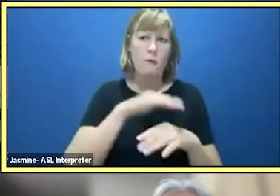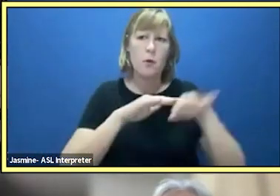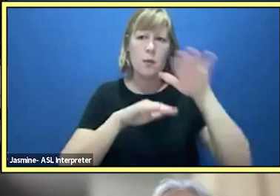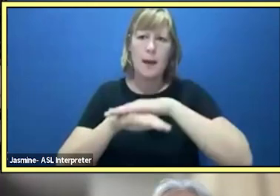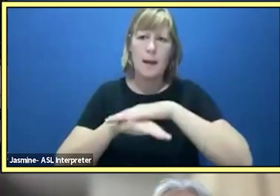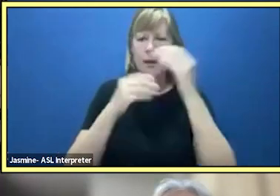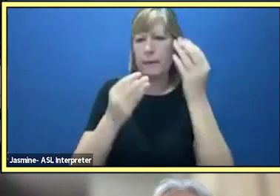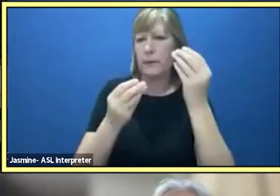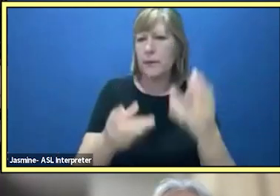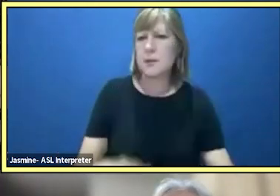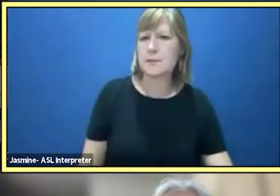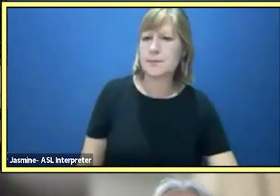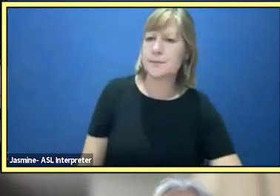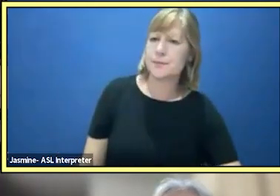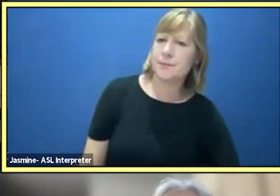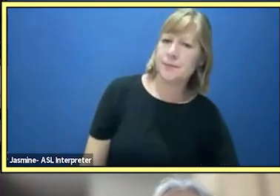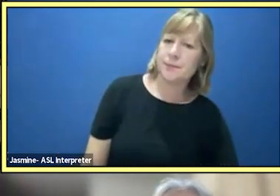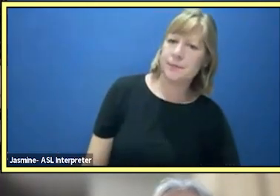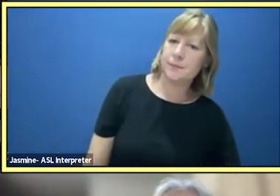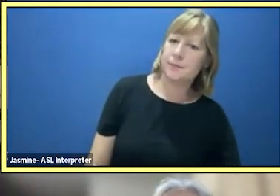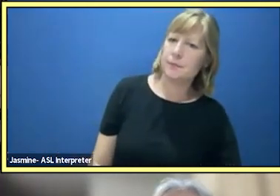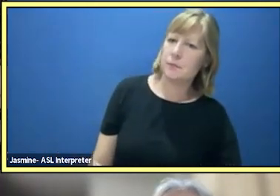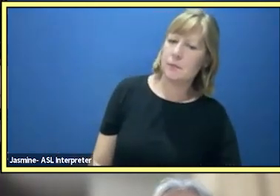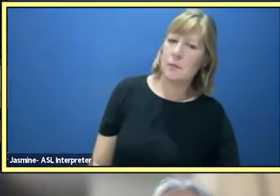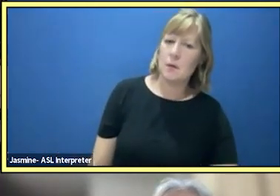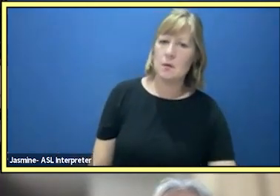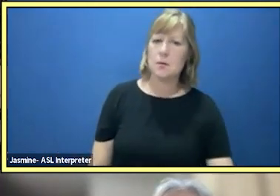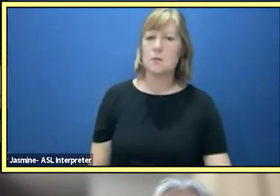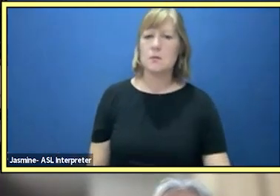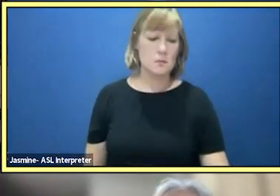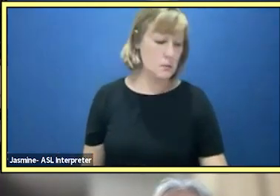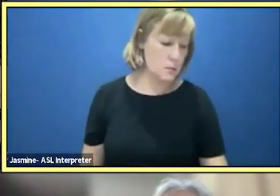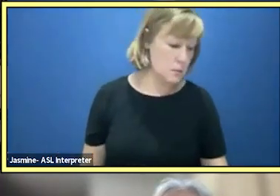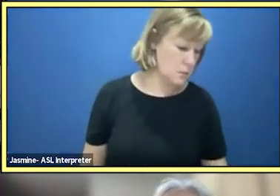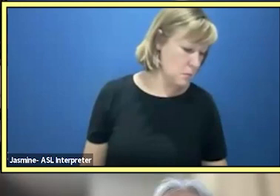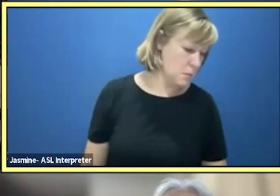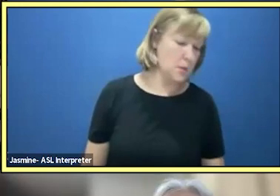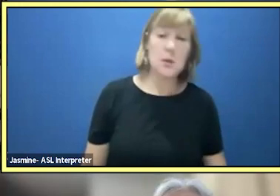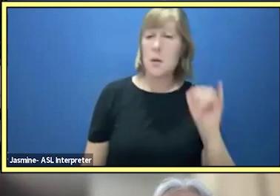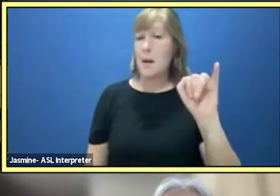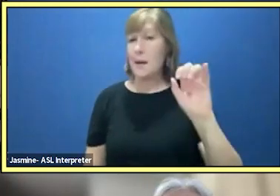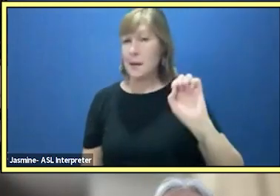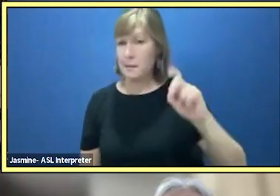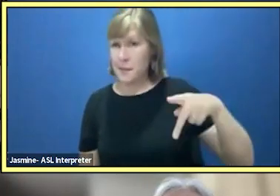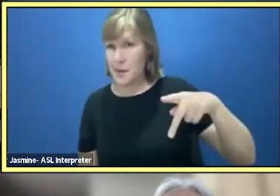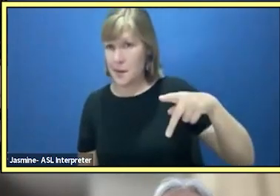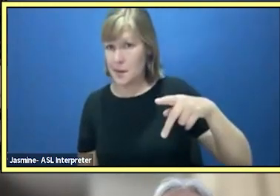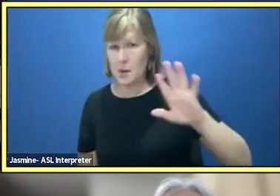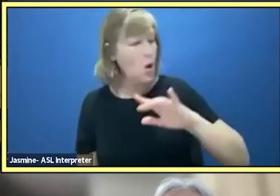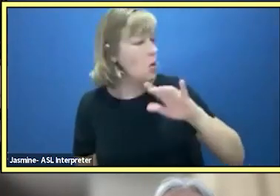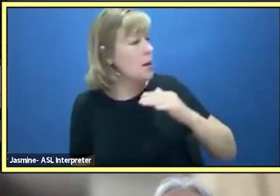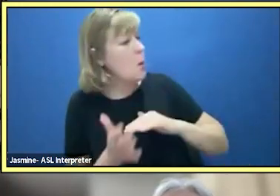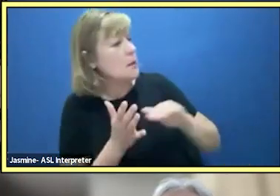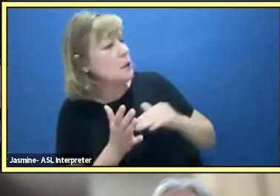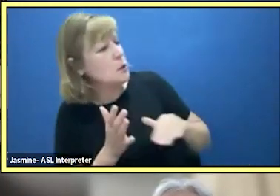So an IEP, an individual education plan, I think. Excuse me, Brenda, it's not, I said